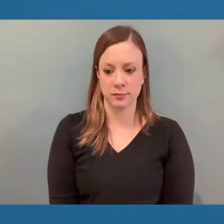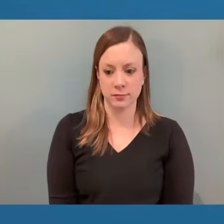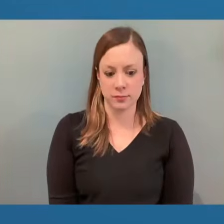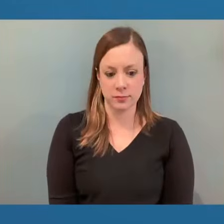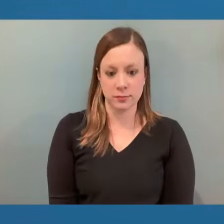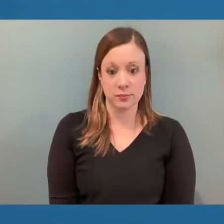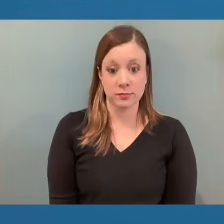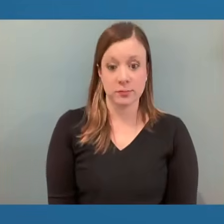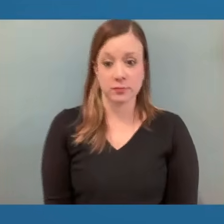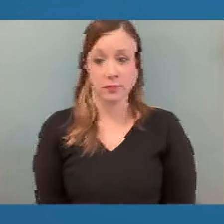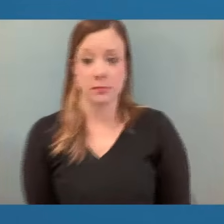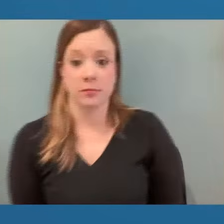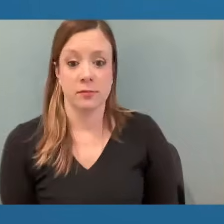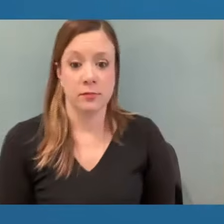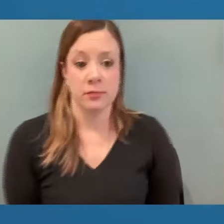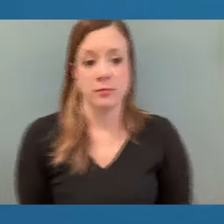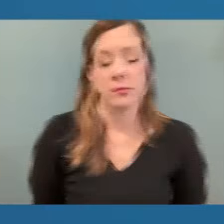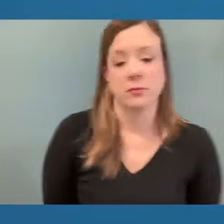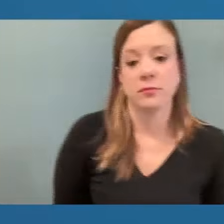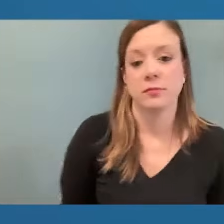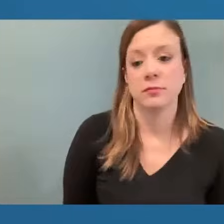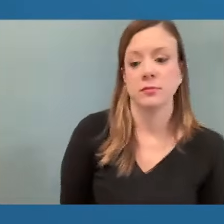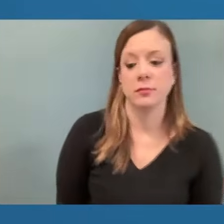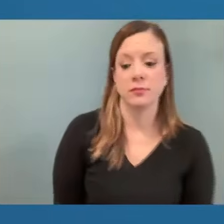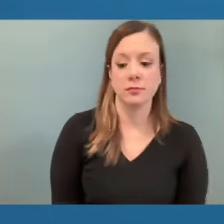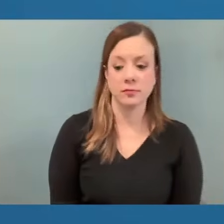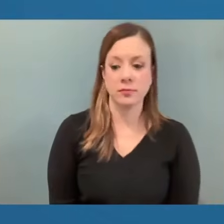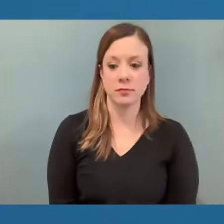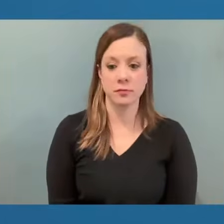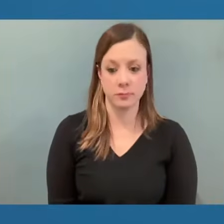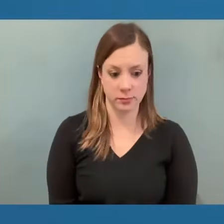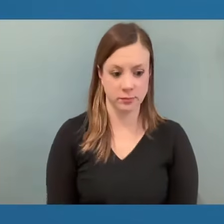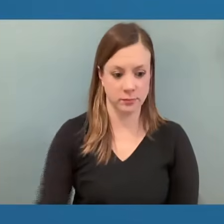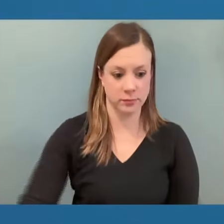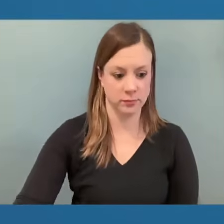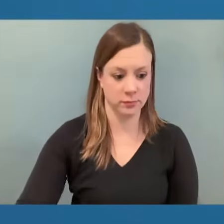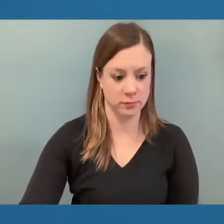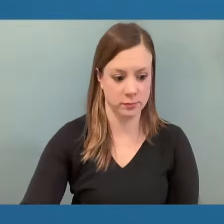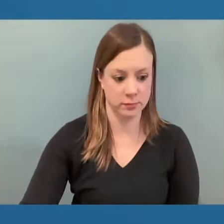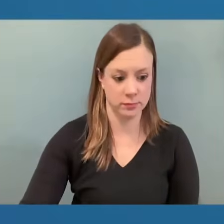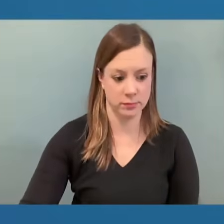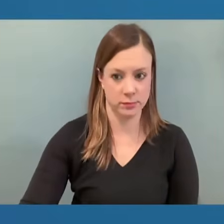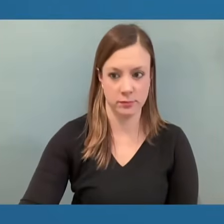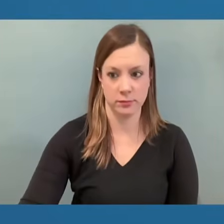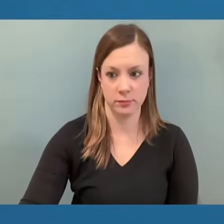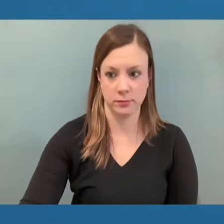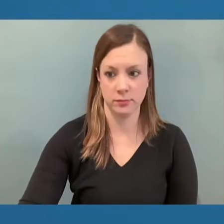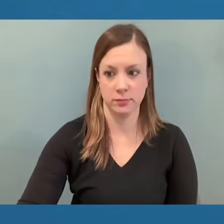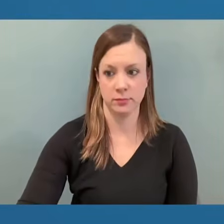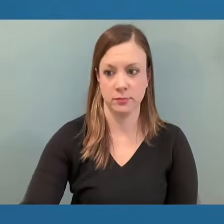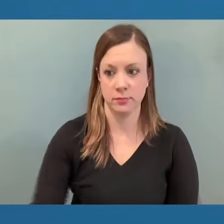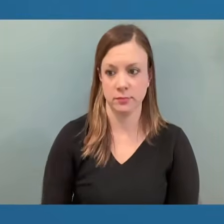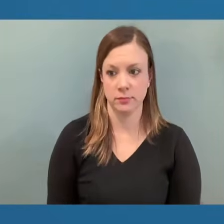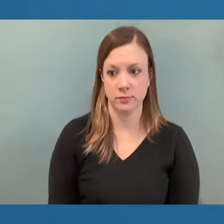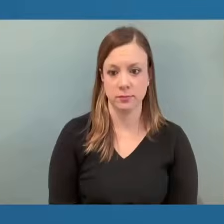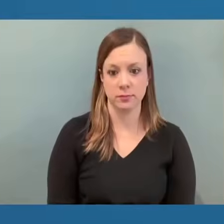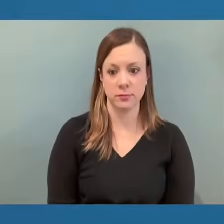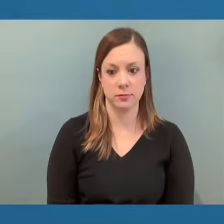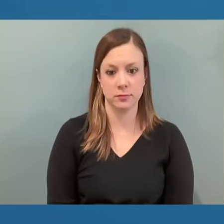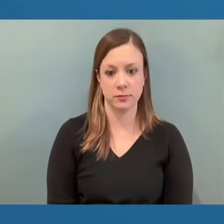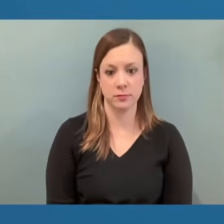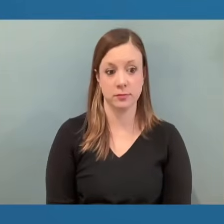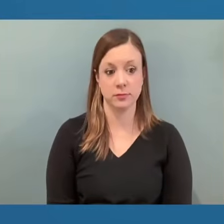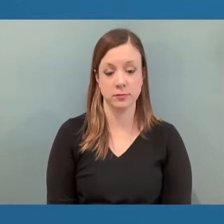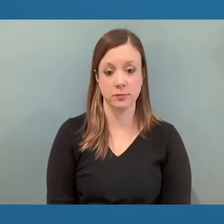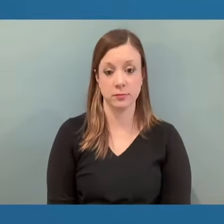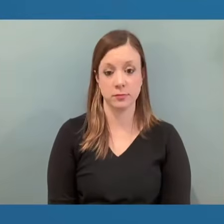Okay, folks, we have time for just a couple on-topic questions only. Sid, go ahead. Talking about guardrails, based on what